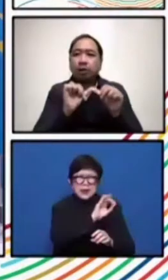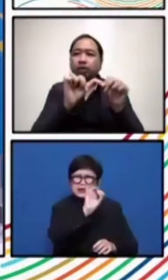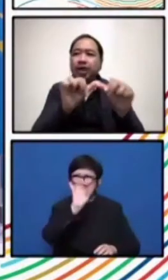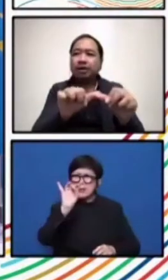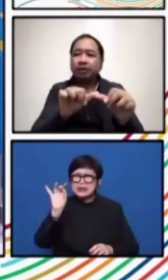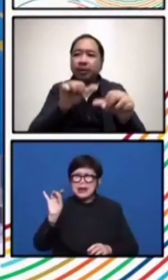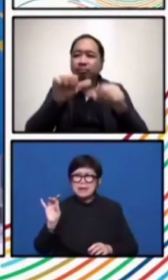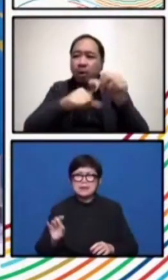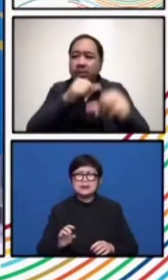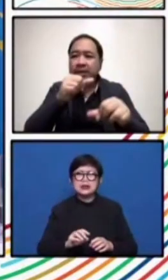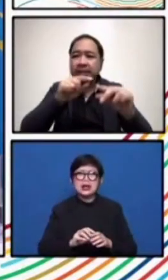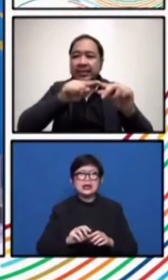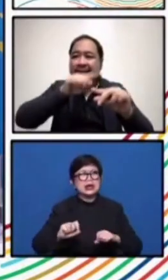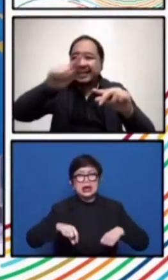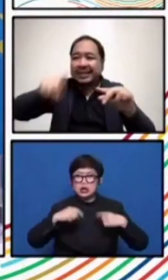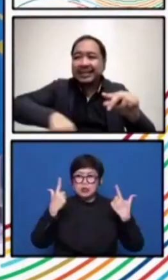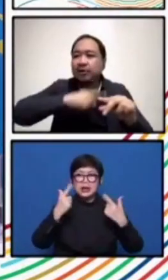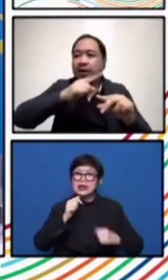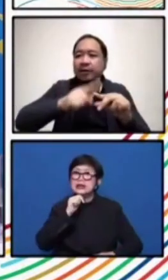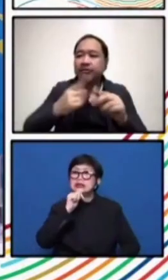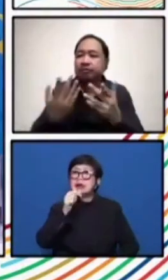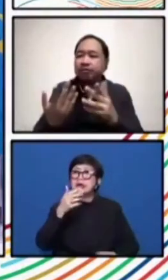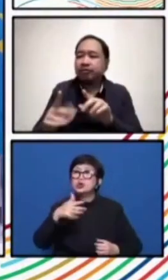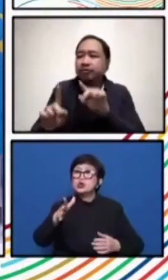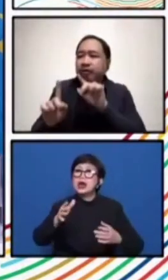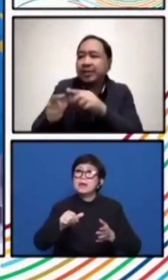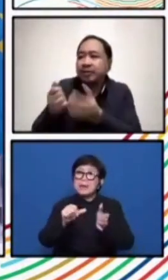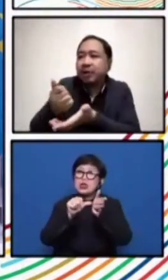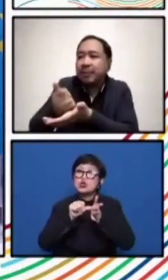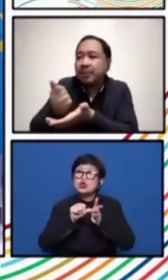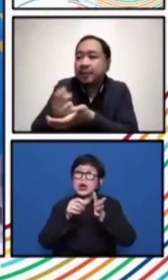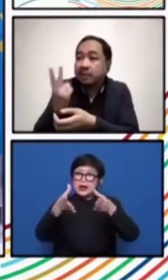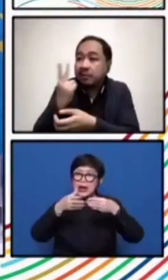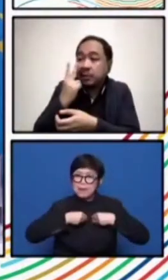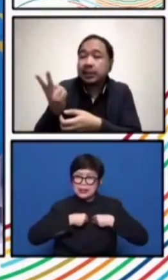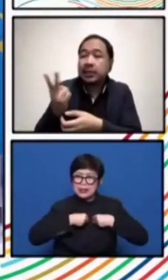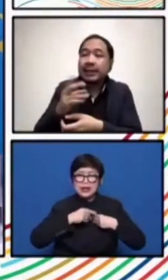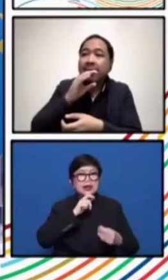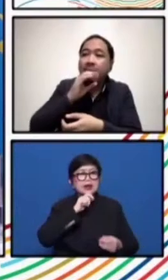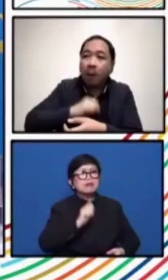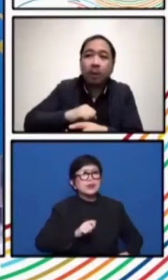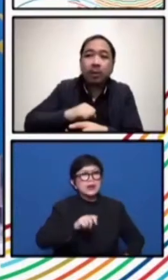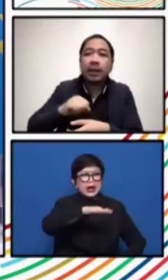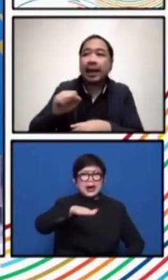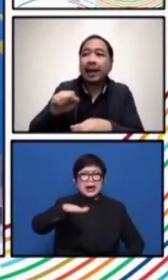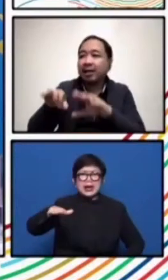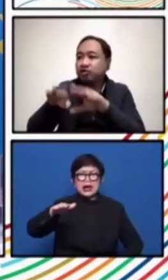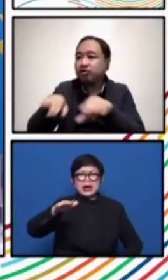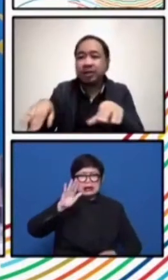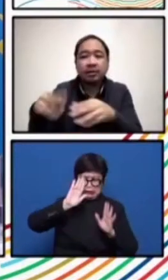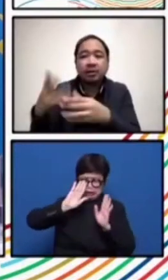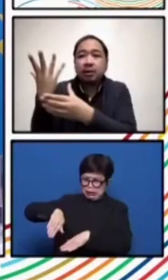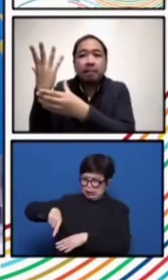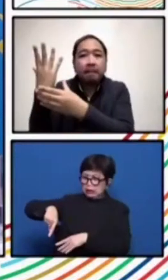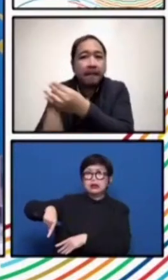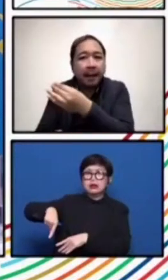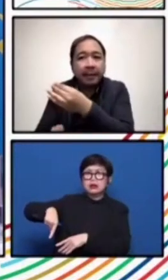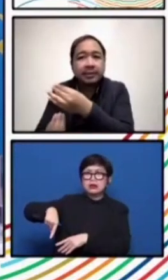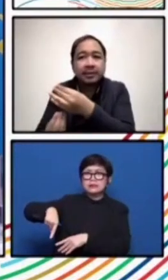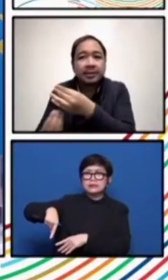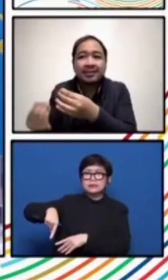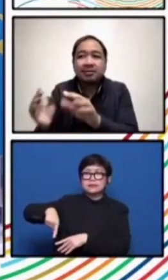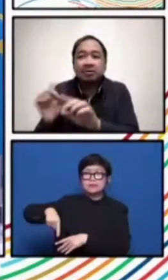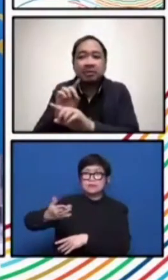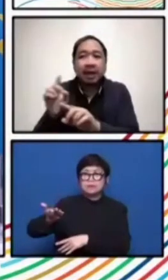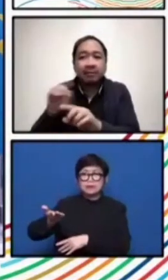addressed there and we find that um the elderly and the two children are missing uh so um not to The